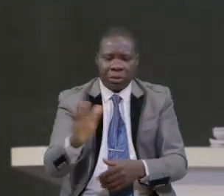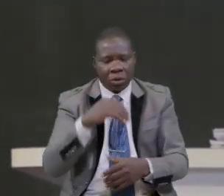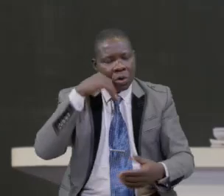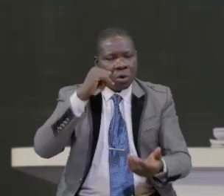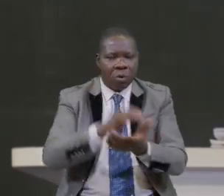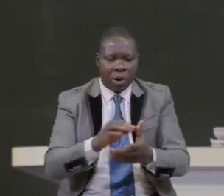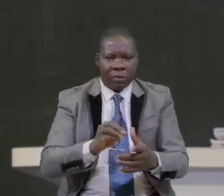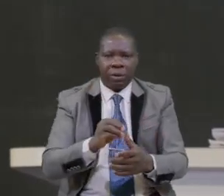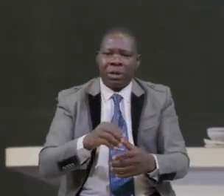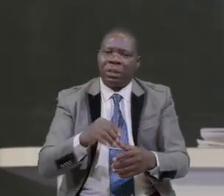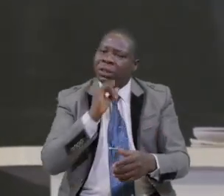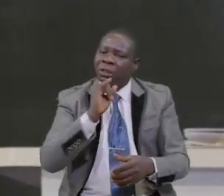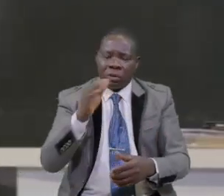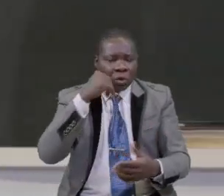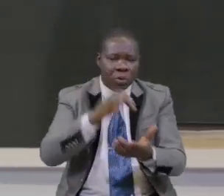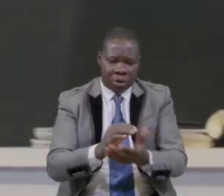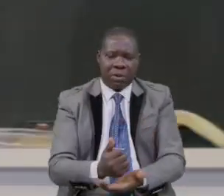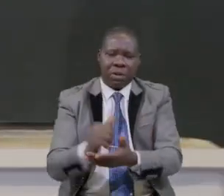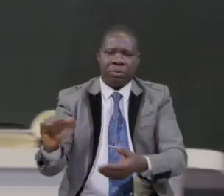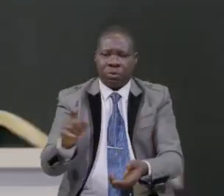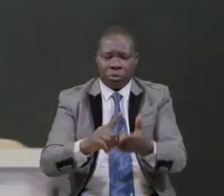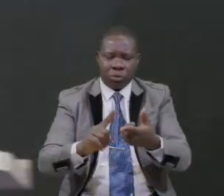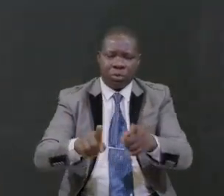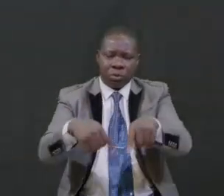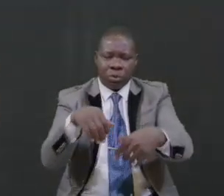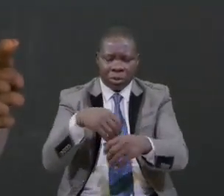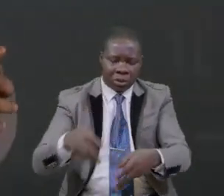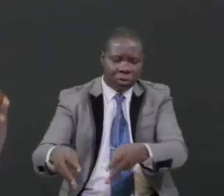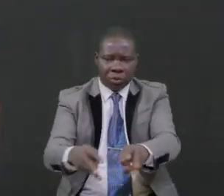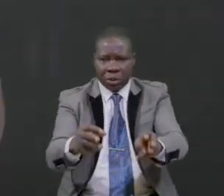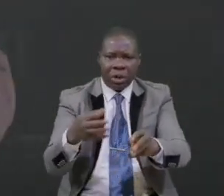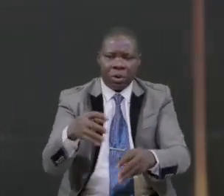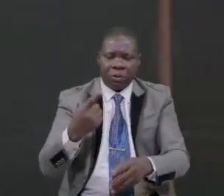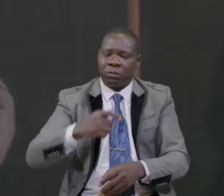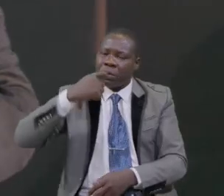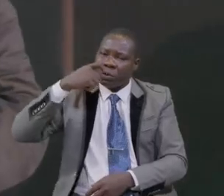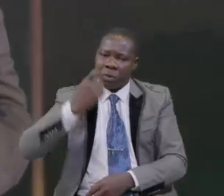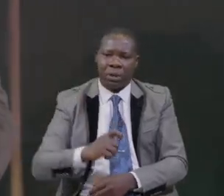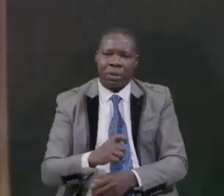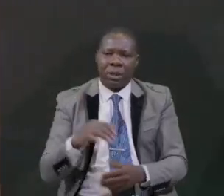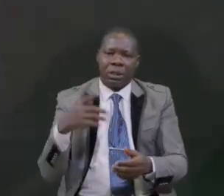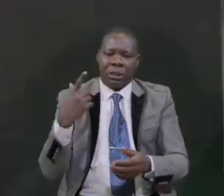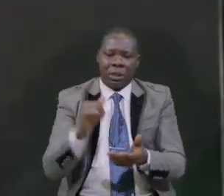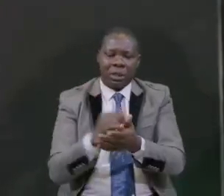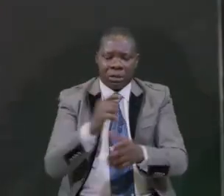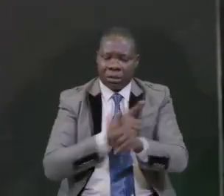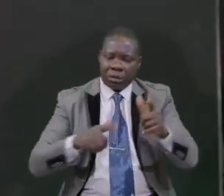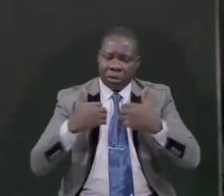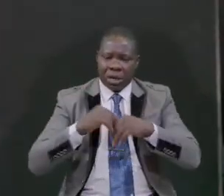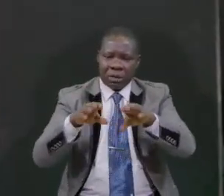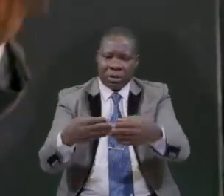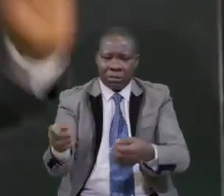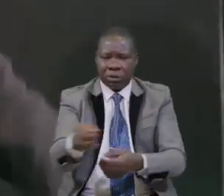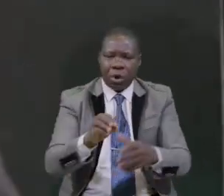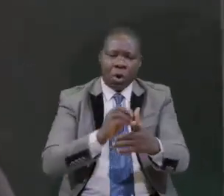go in the direction of the mandate the Lord has given you? Or she is always toning